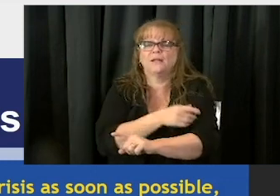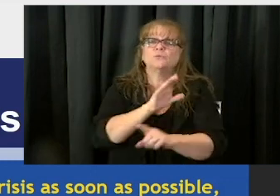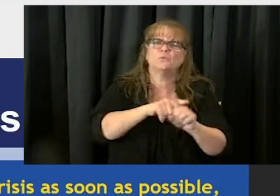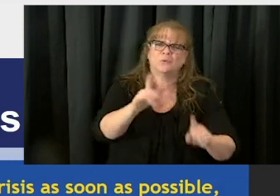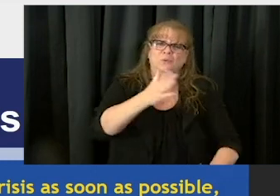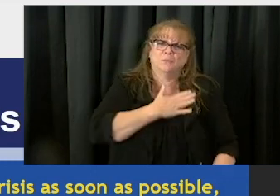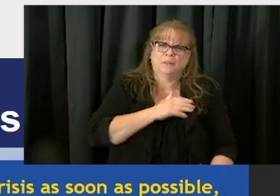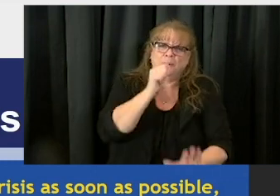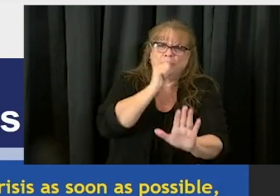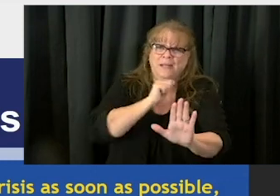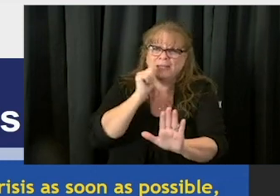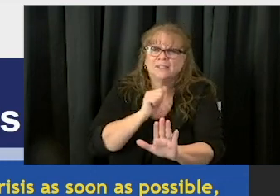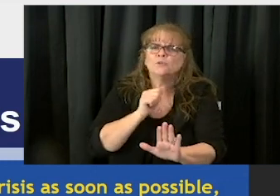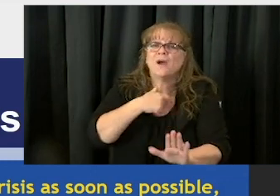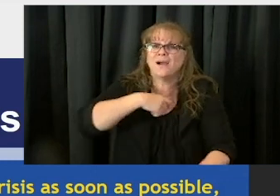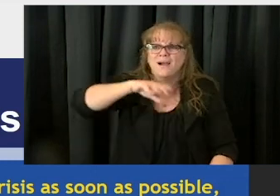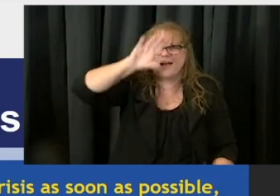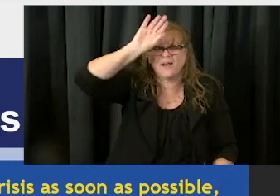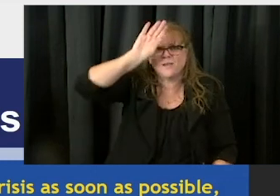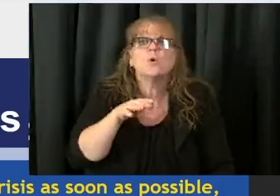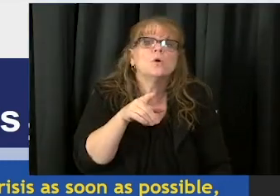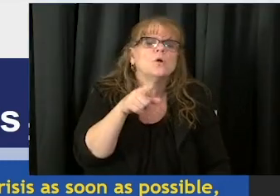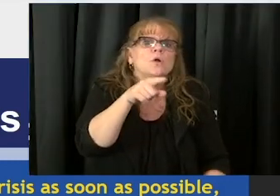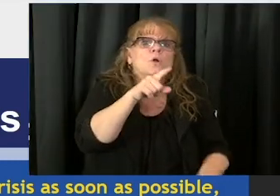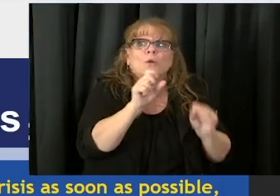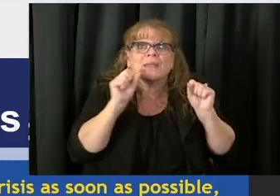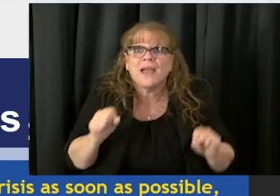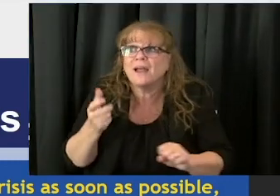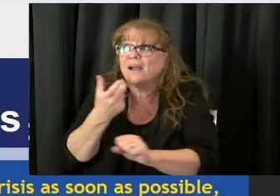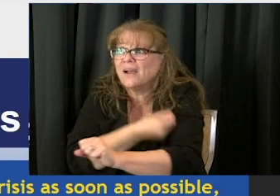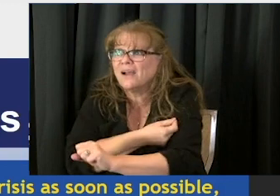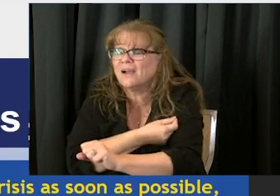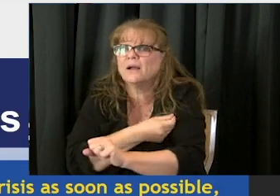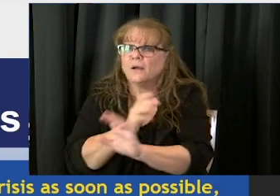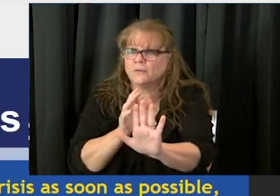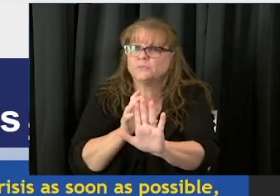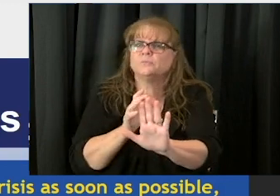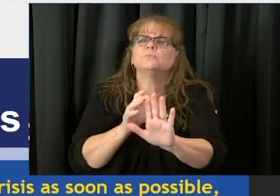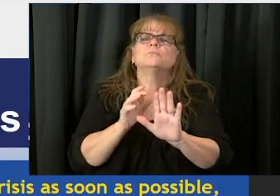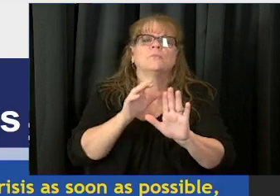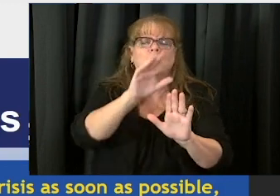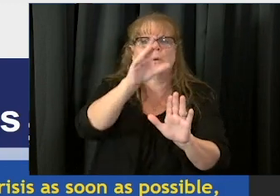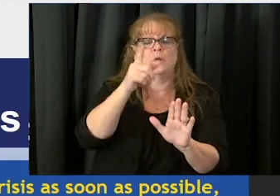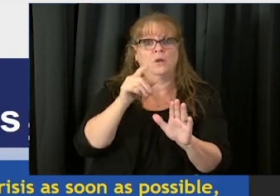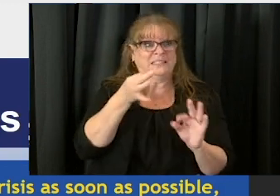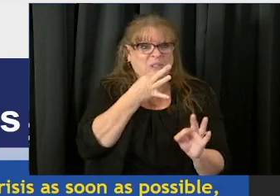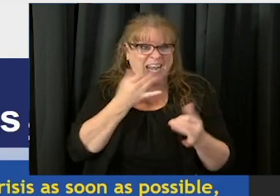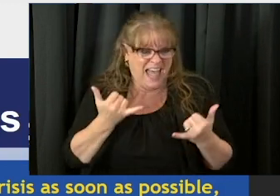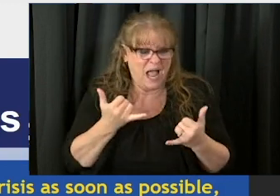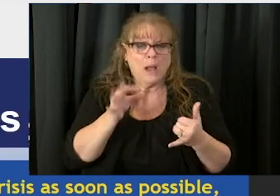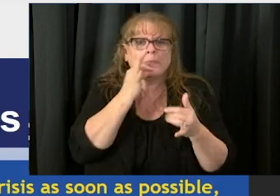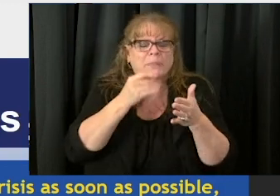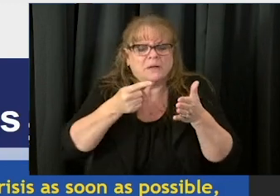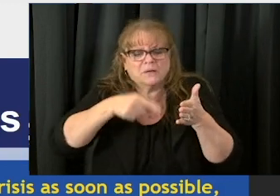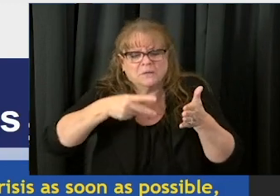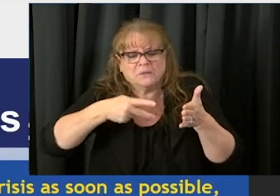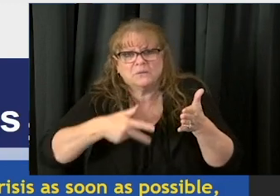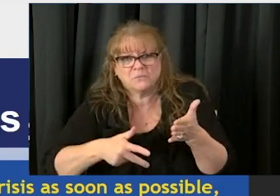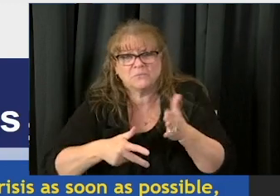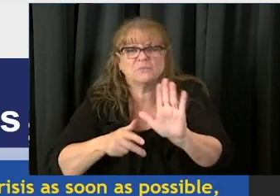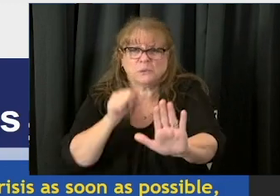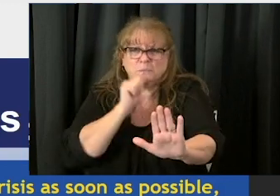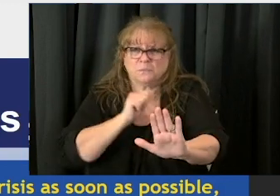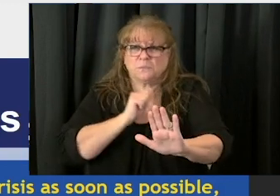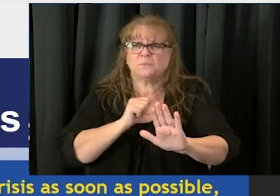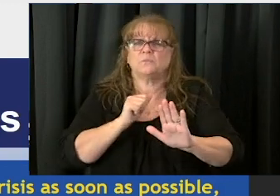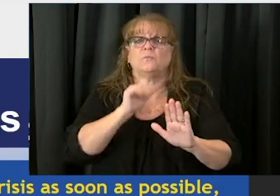our distribution process will allow us to have the greatest impact throughout Colorado while avoiding waste. We are